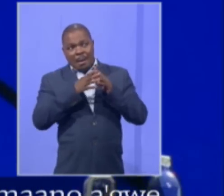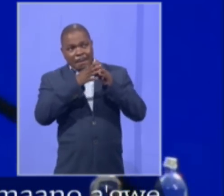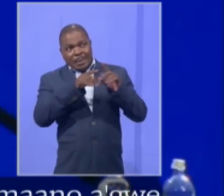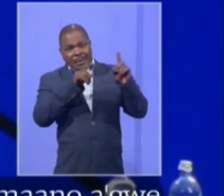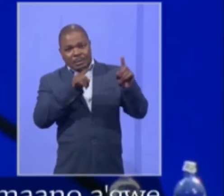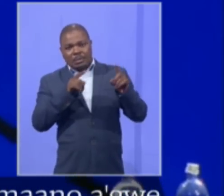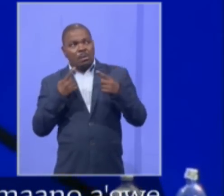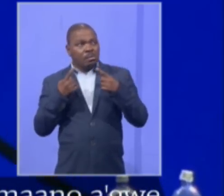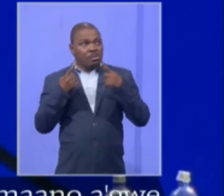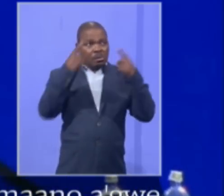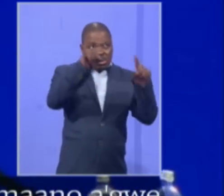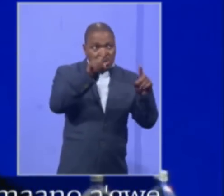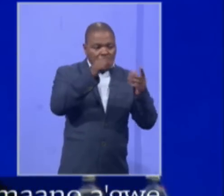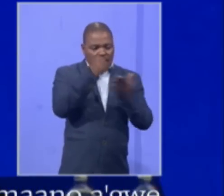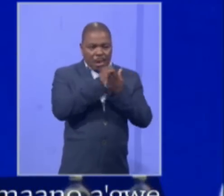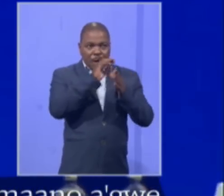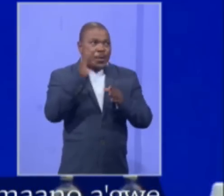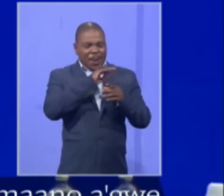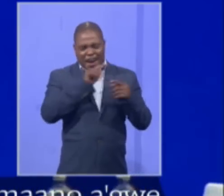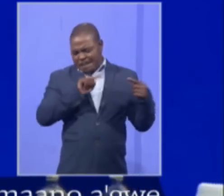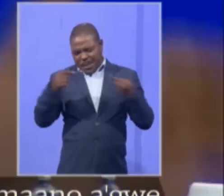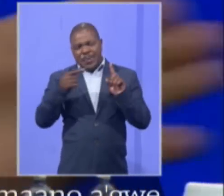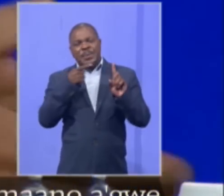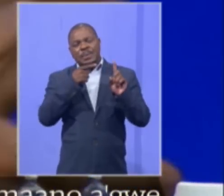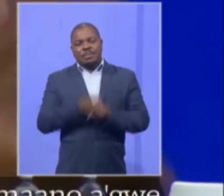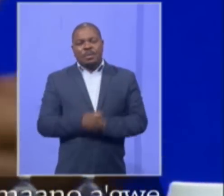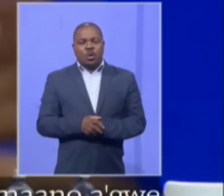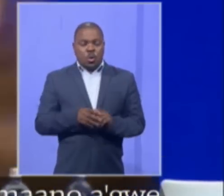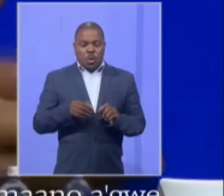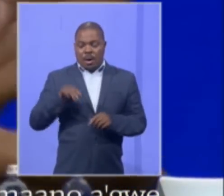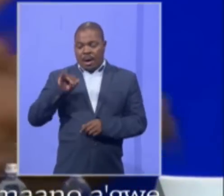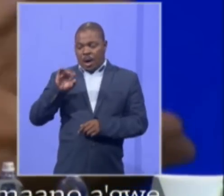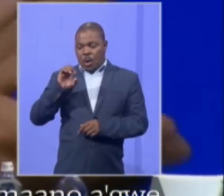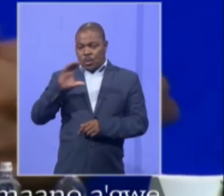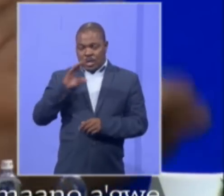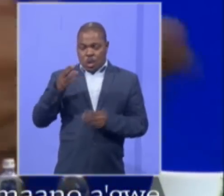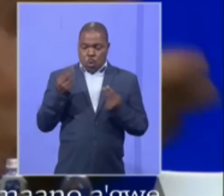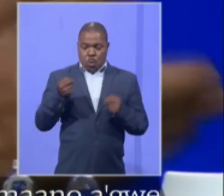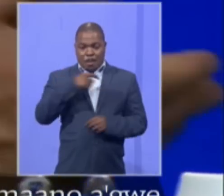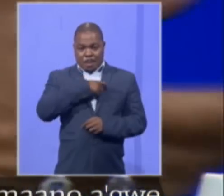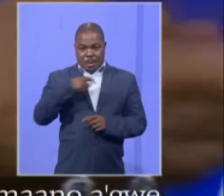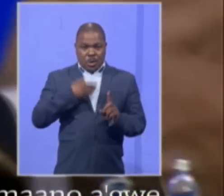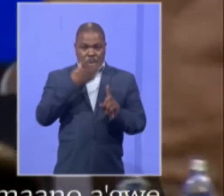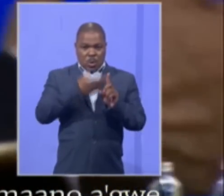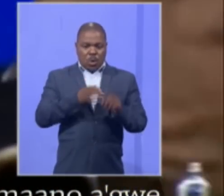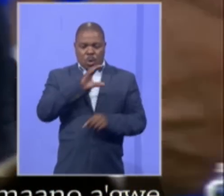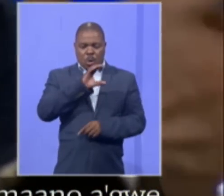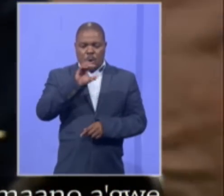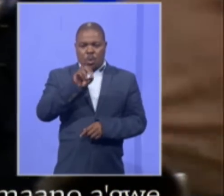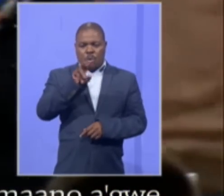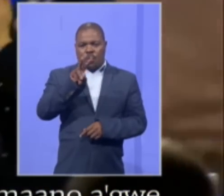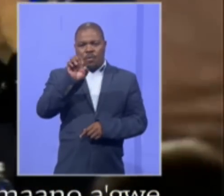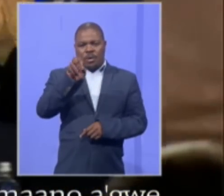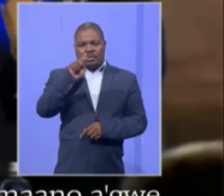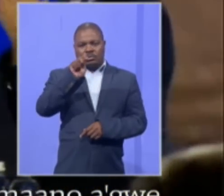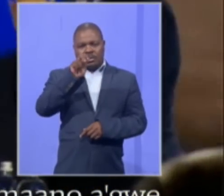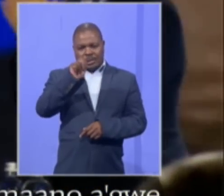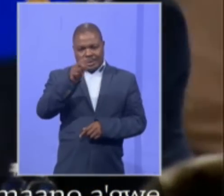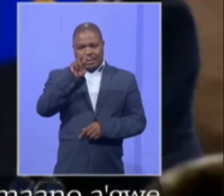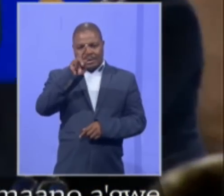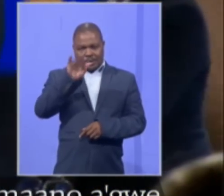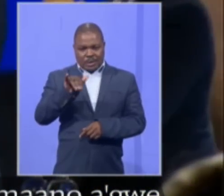ntle le mangwalo a maleba. Mopresidente o moswa wa IOC Kirsty Coventry o re maikemišetšo